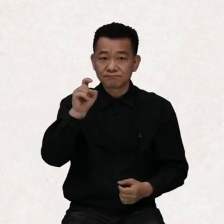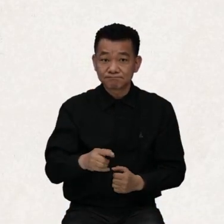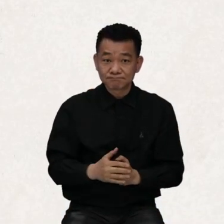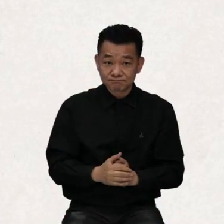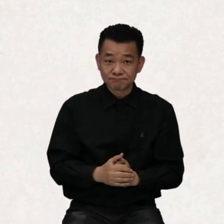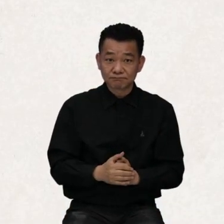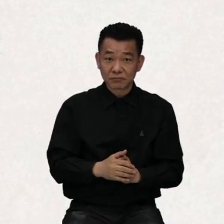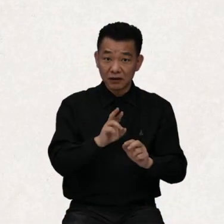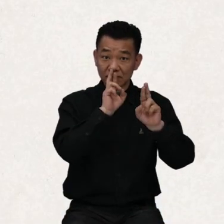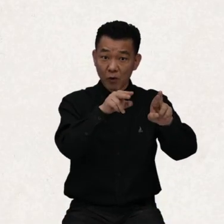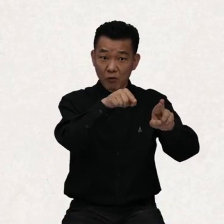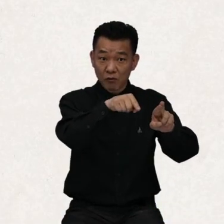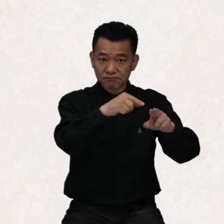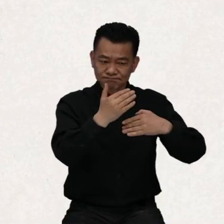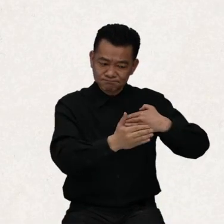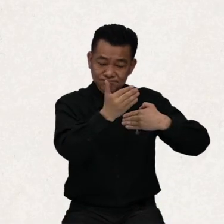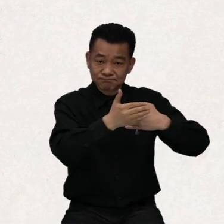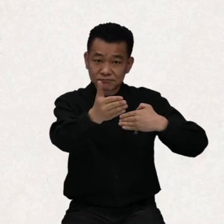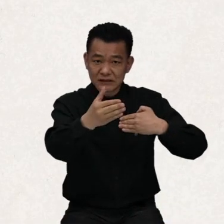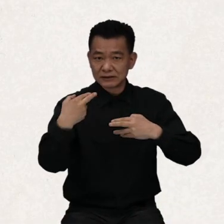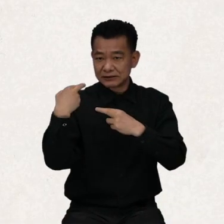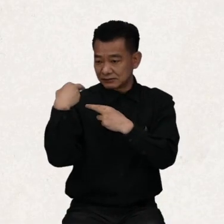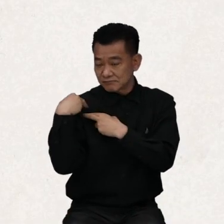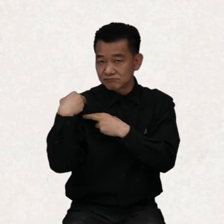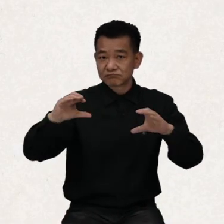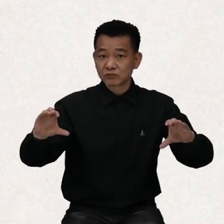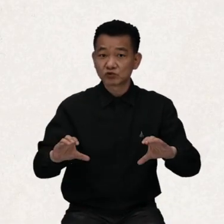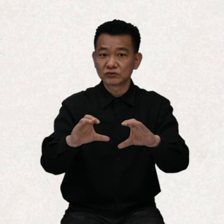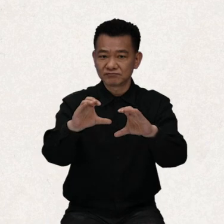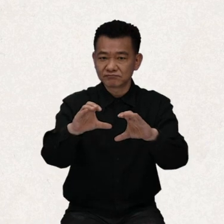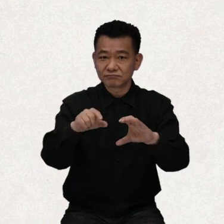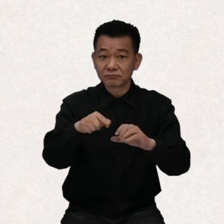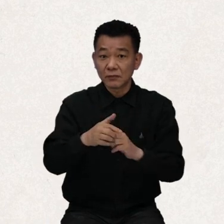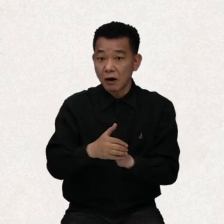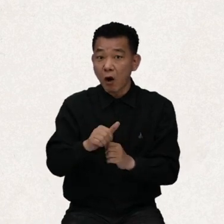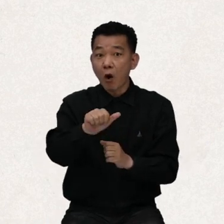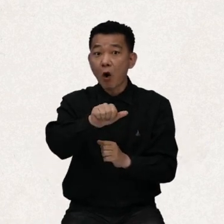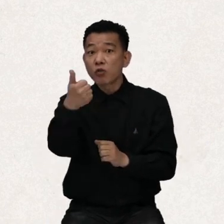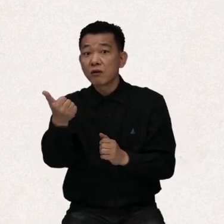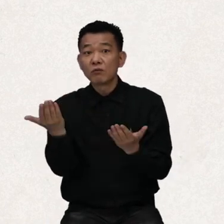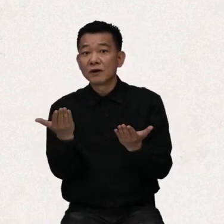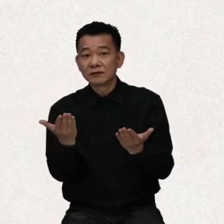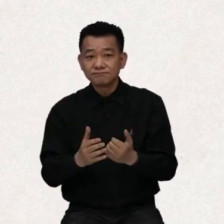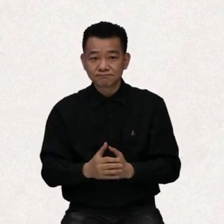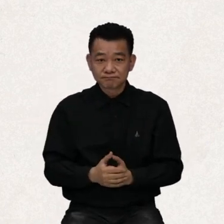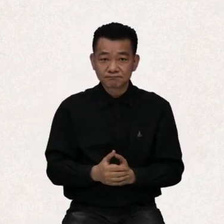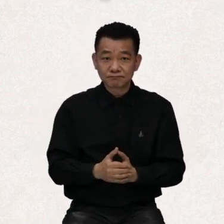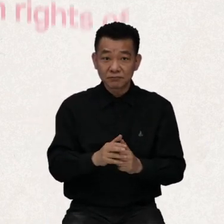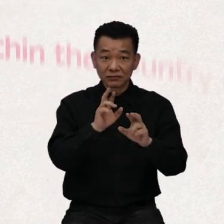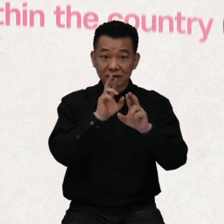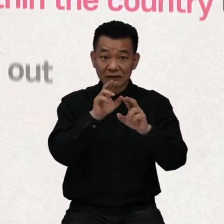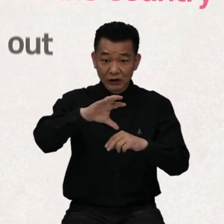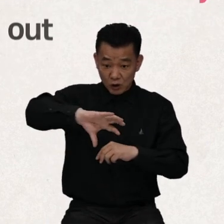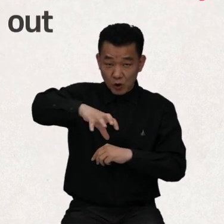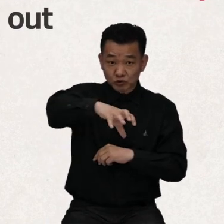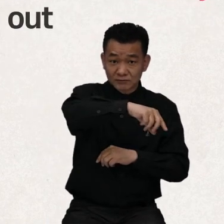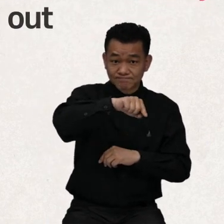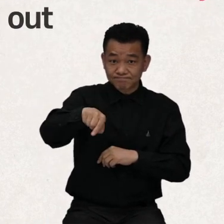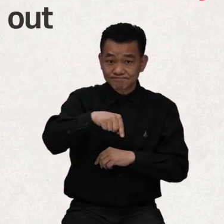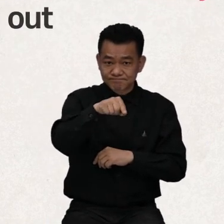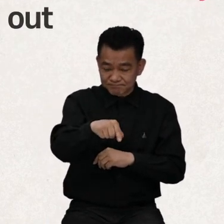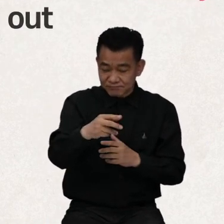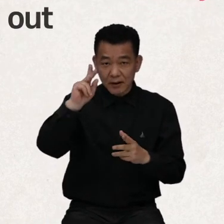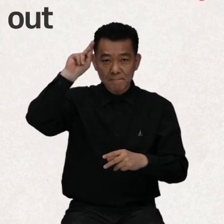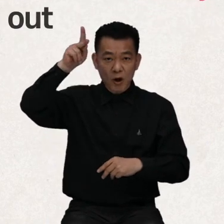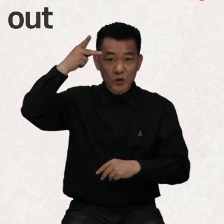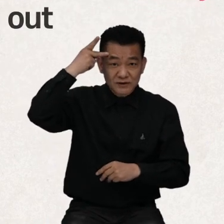The process of preparing the report not only facilitates the implementation of the responsibilities, but also provides the